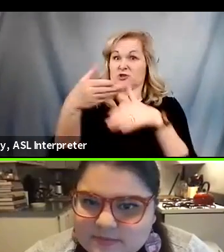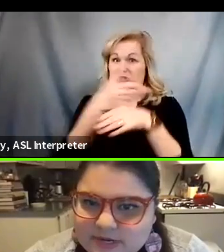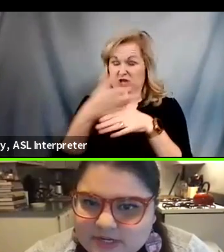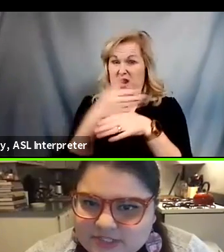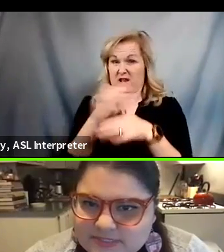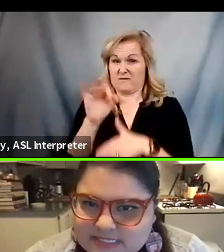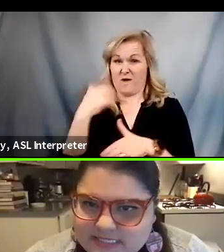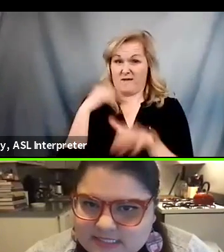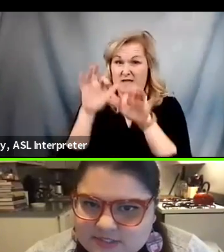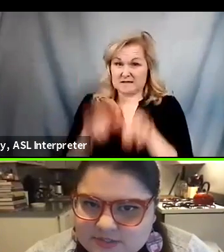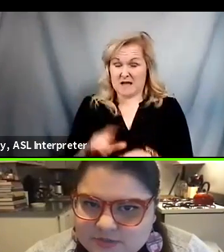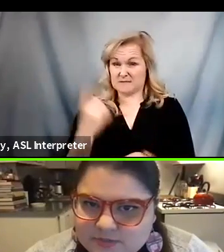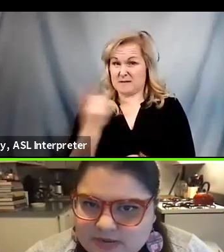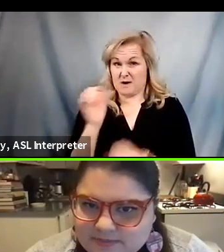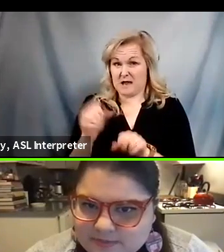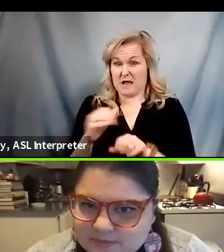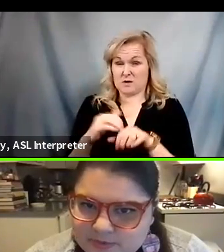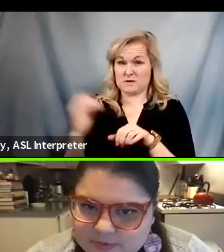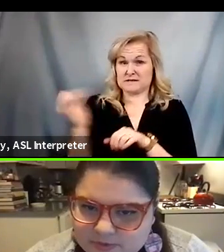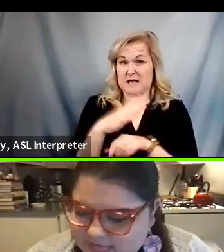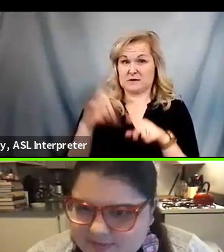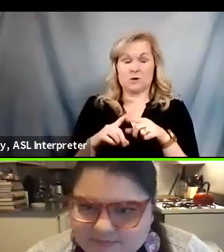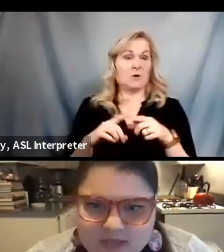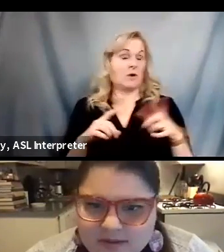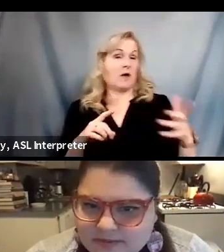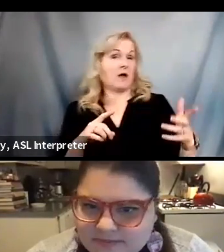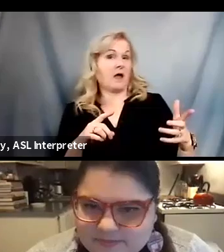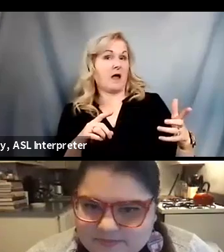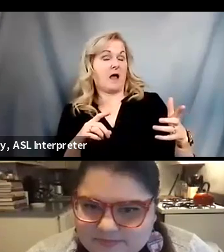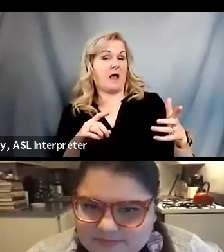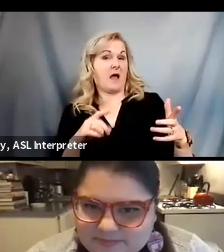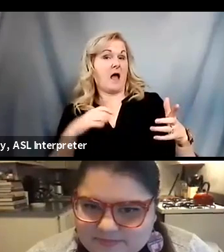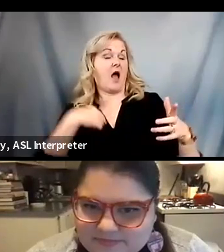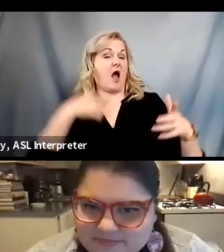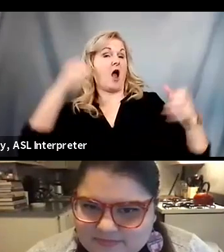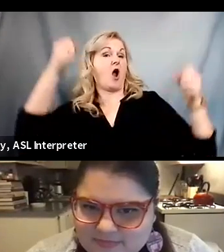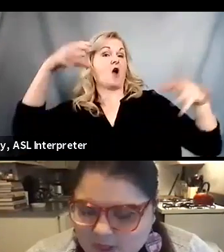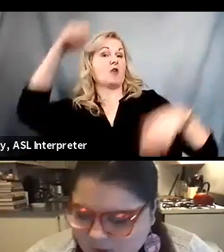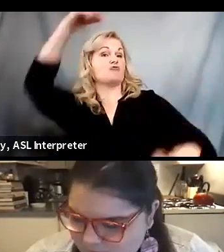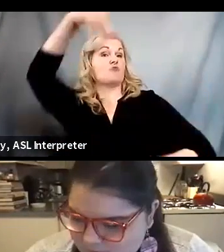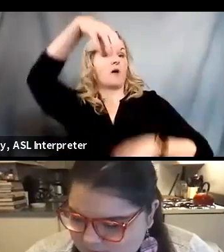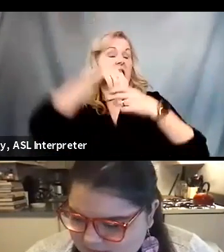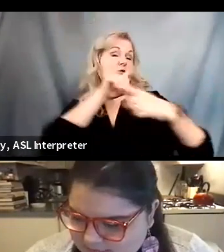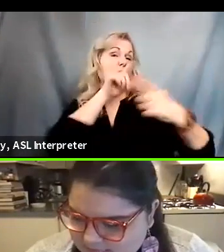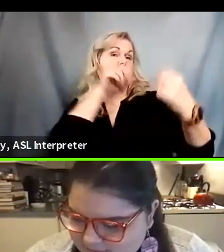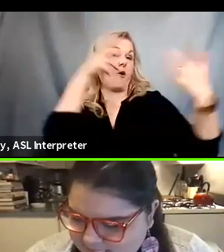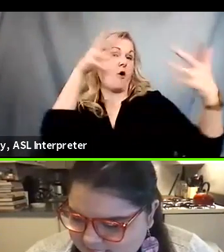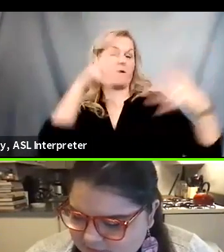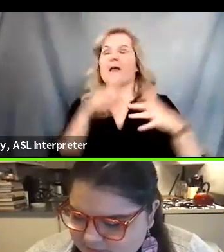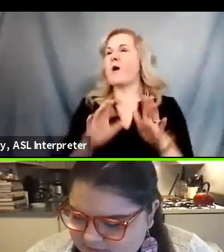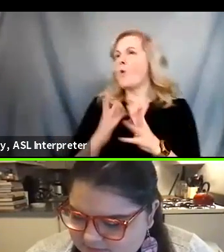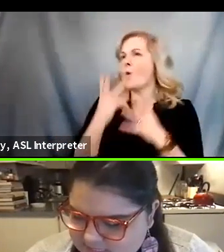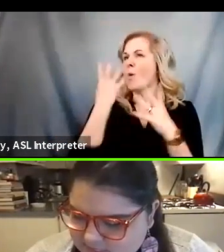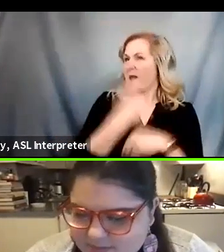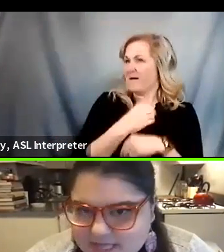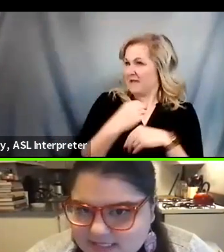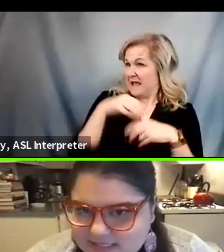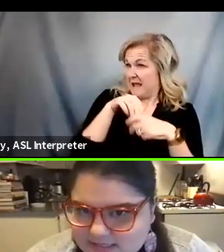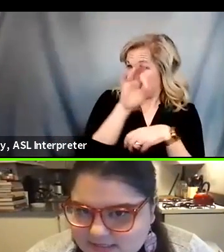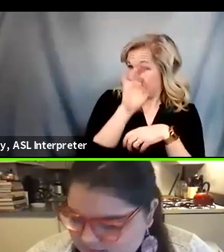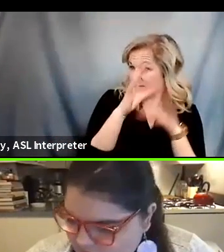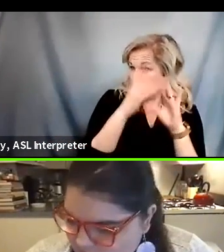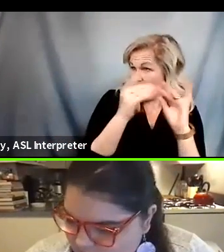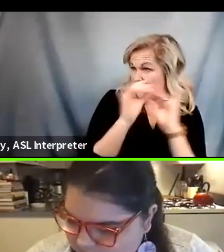type somewhere, could you send it to perhaps you or Mia? Already dropped it into the Twitter. Oh, lovely. Did you put it in the Facebook